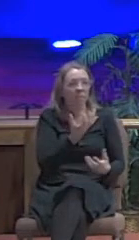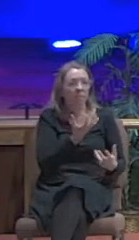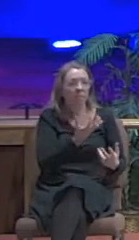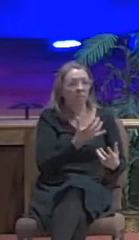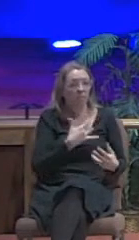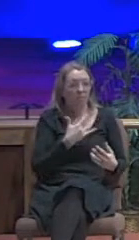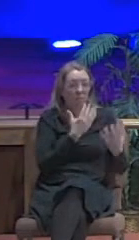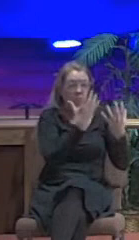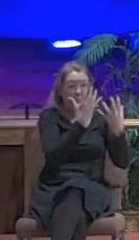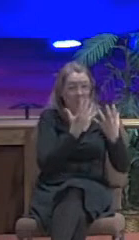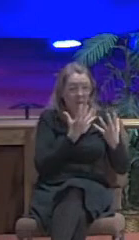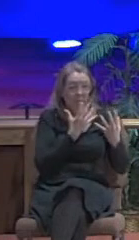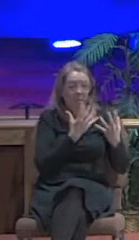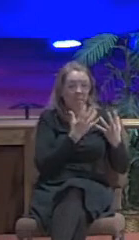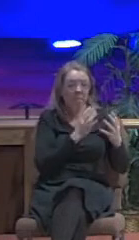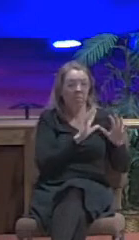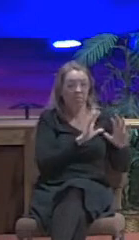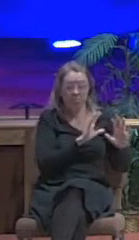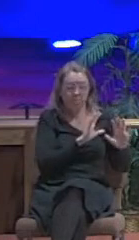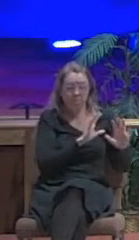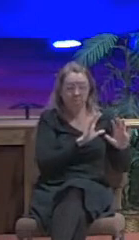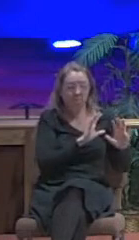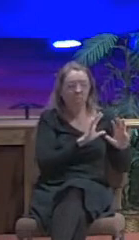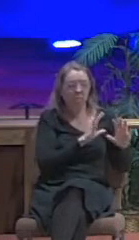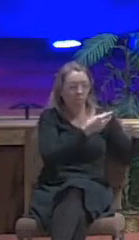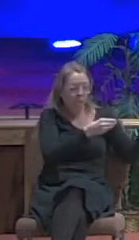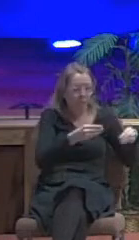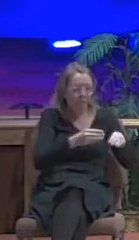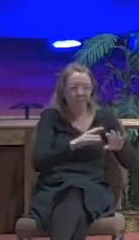God's kingdom says something different.